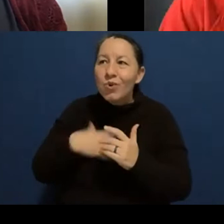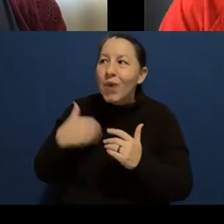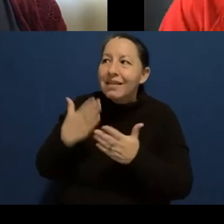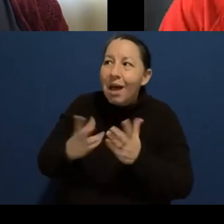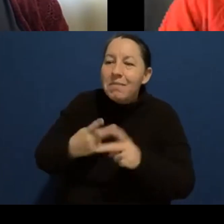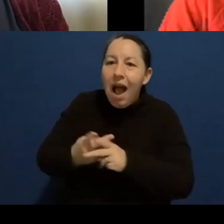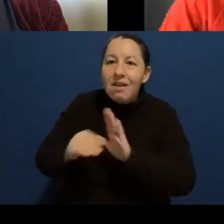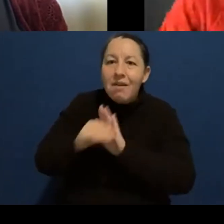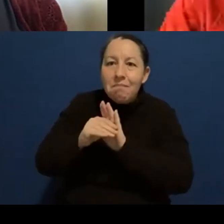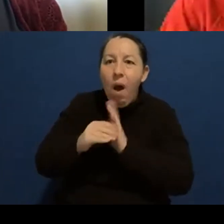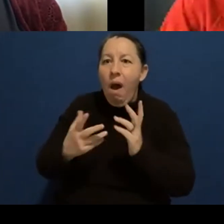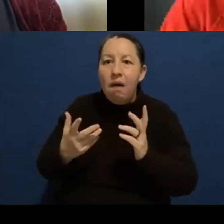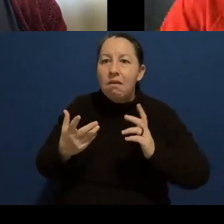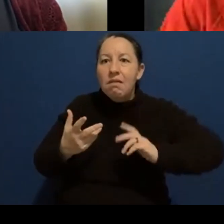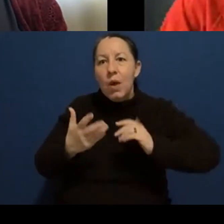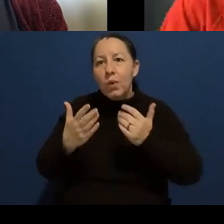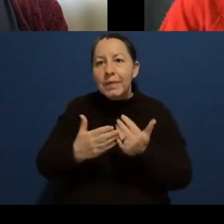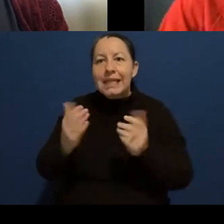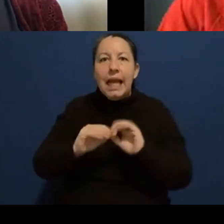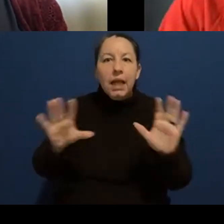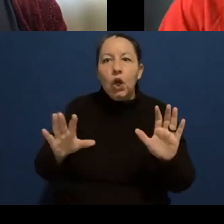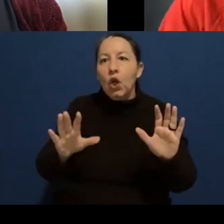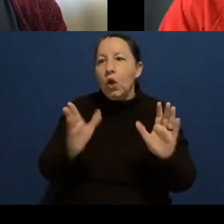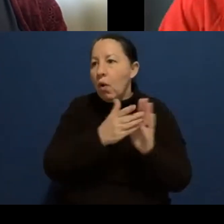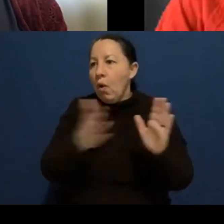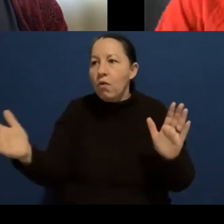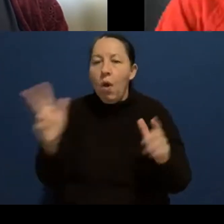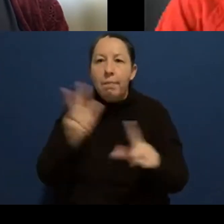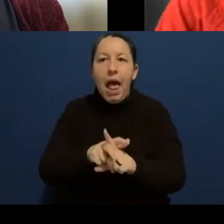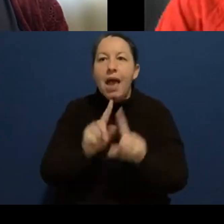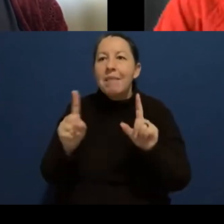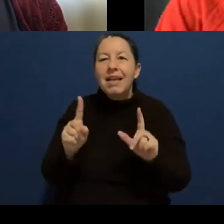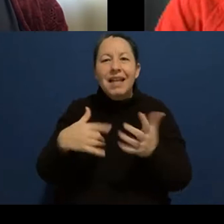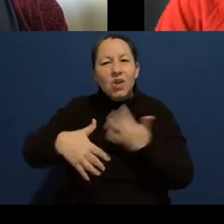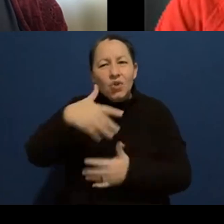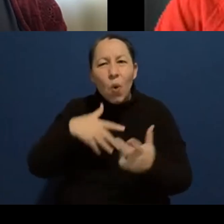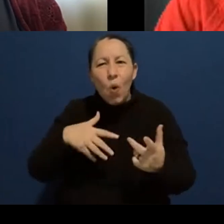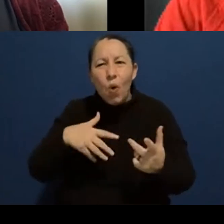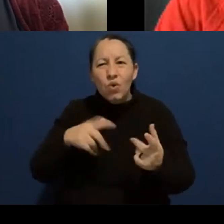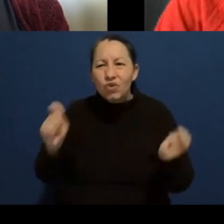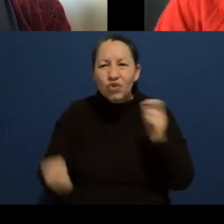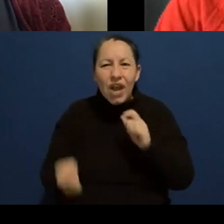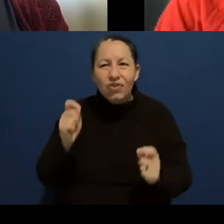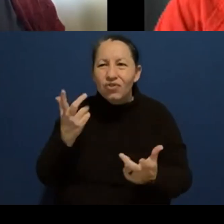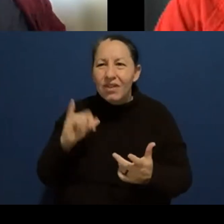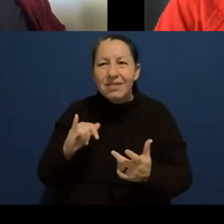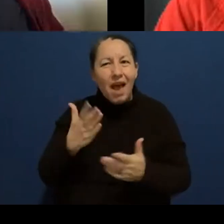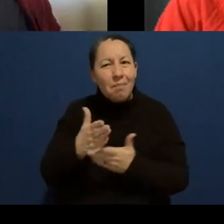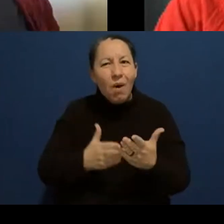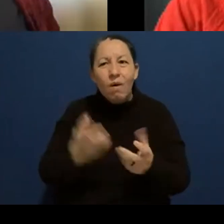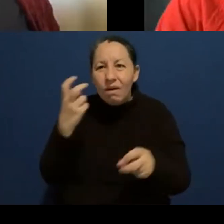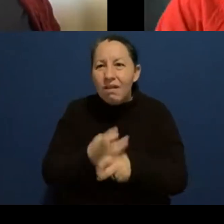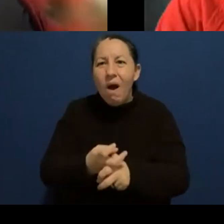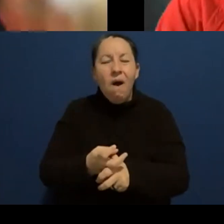know, applicable across the board, but especially when we're talking about some of that, like the social change aspect of it, is so hard to begin